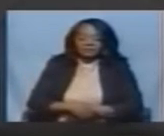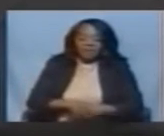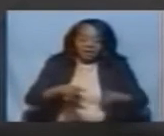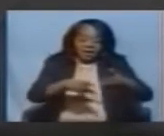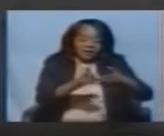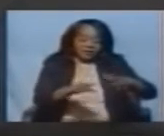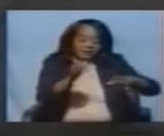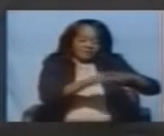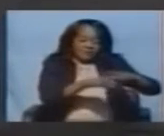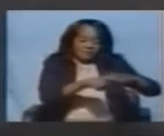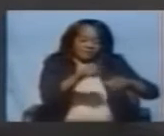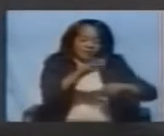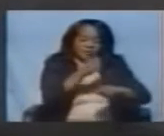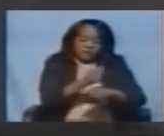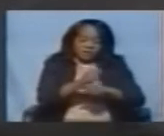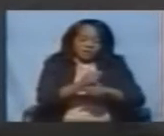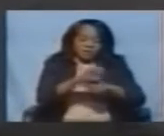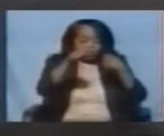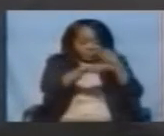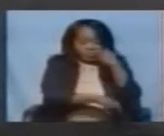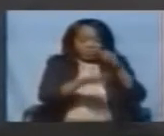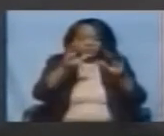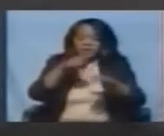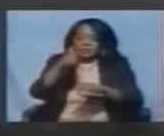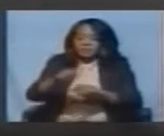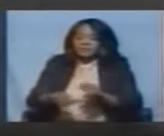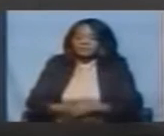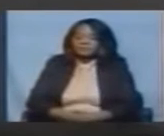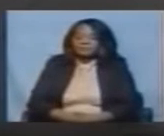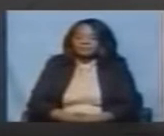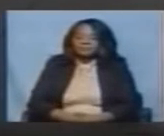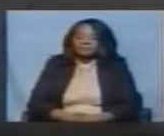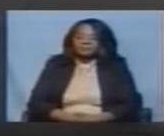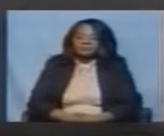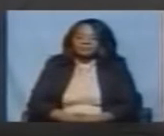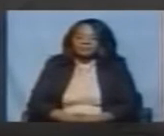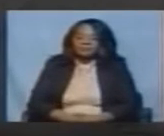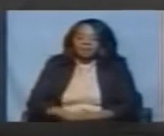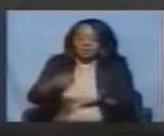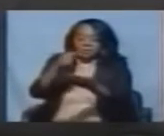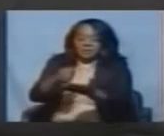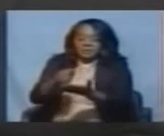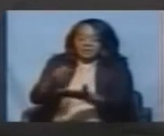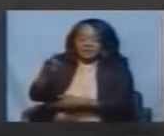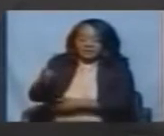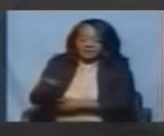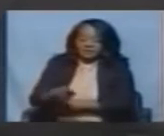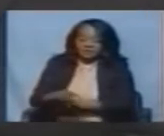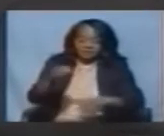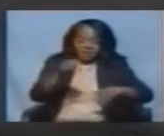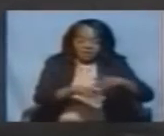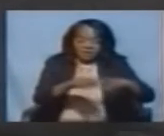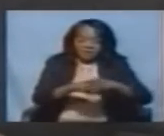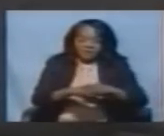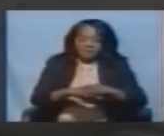estimate for that particular job. You can't go beyond that. You can't go beyond that. We can't say, you know, what was budgeted for, you know, because of Indian estimate is 200